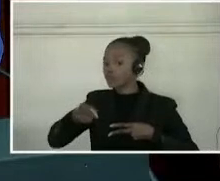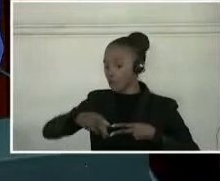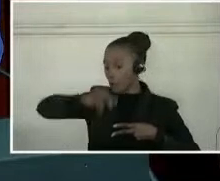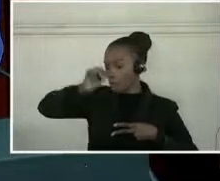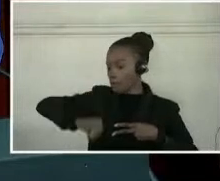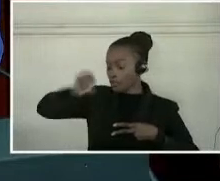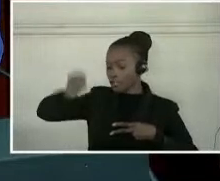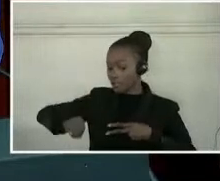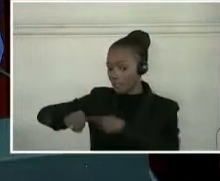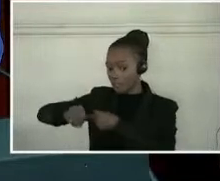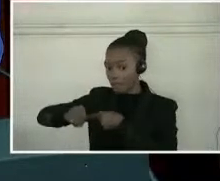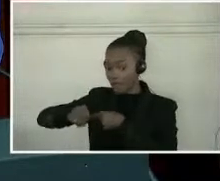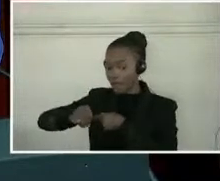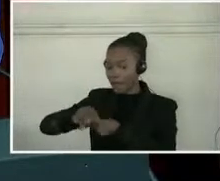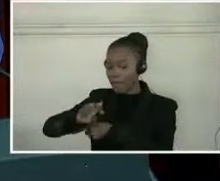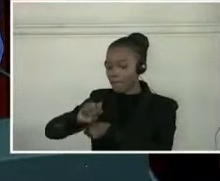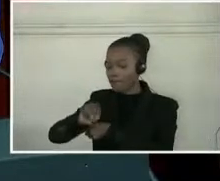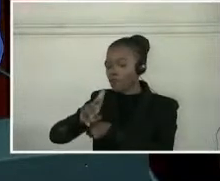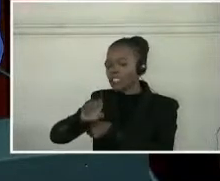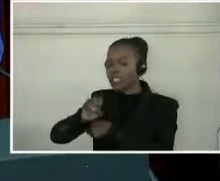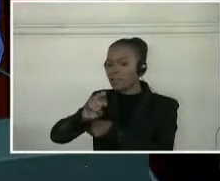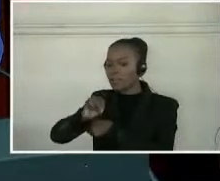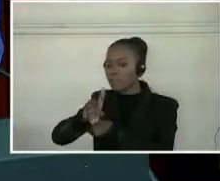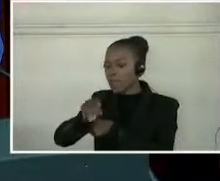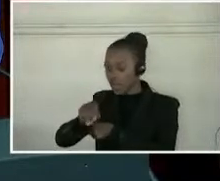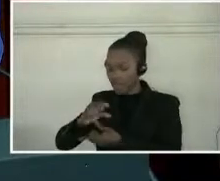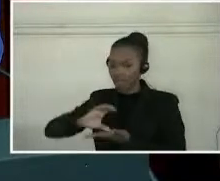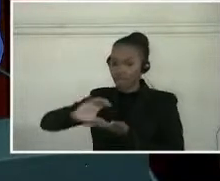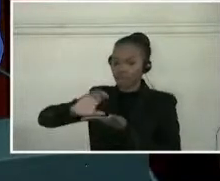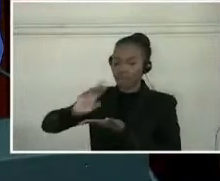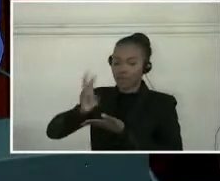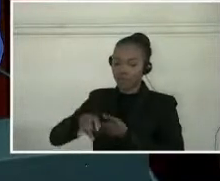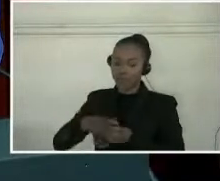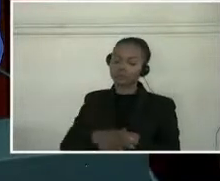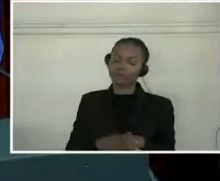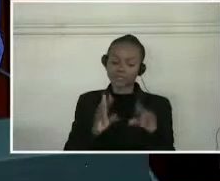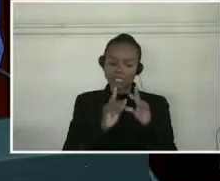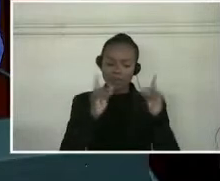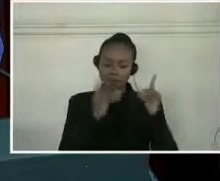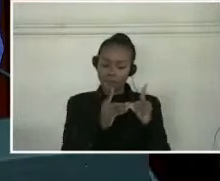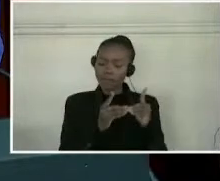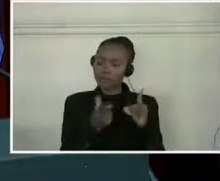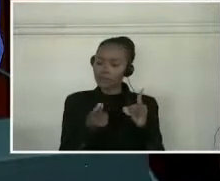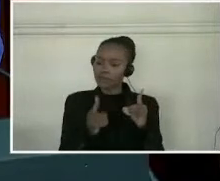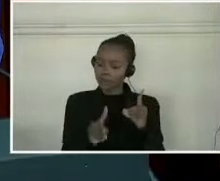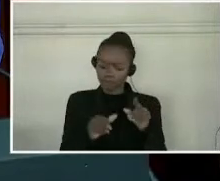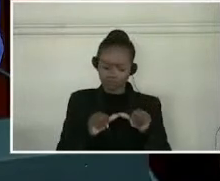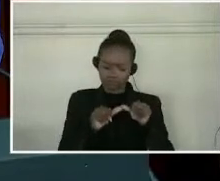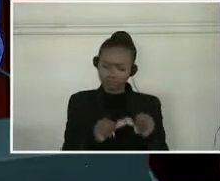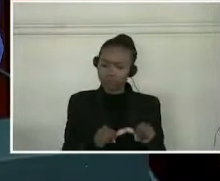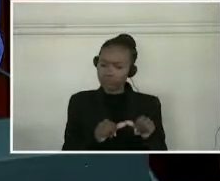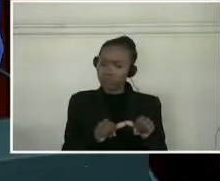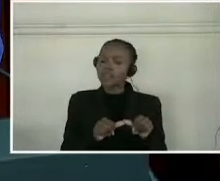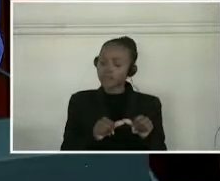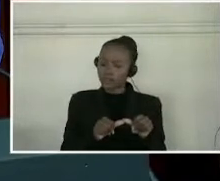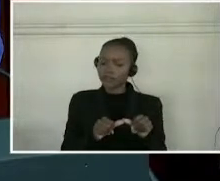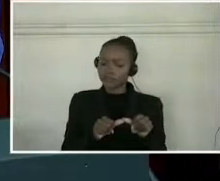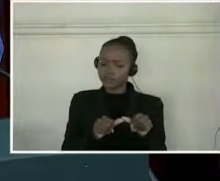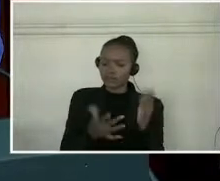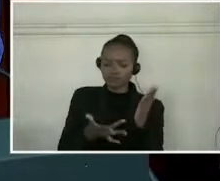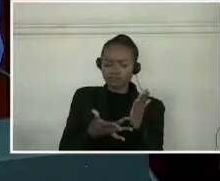provisioning of salaries and operational costs the department will continue to digitize cultural